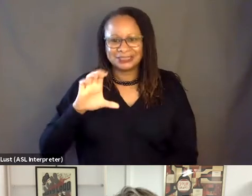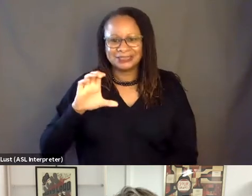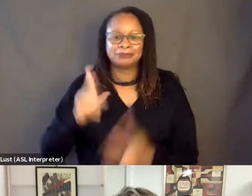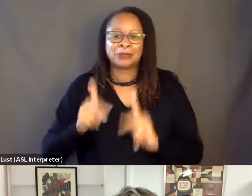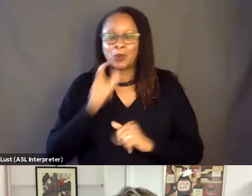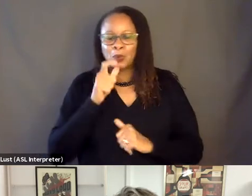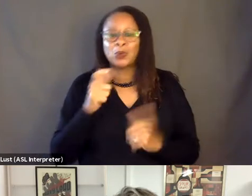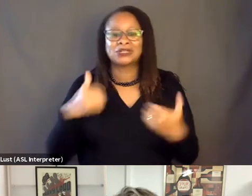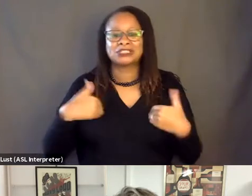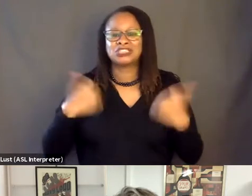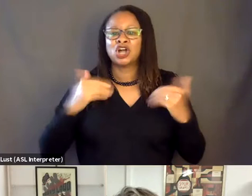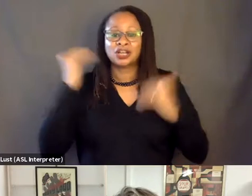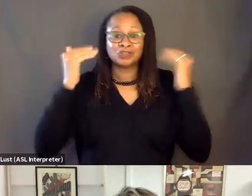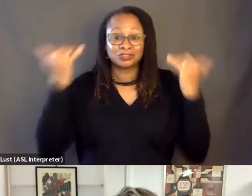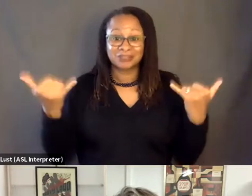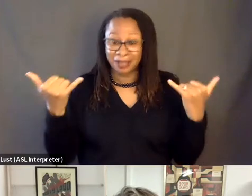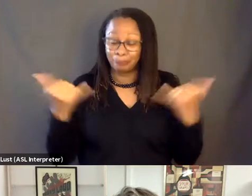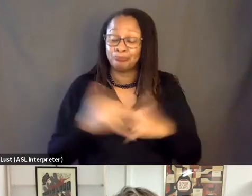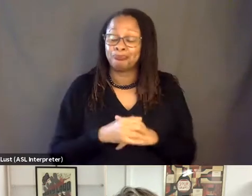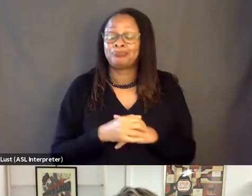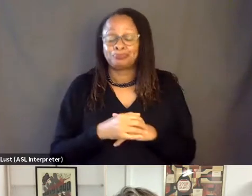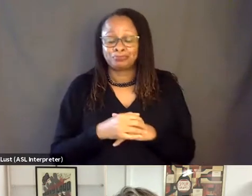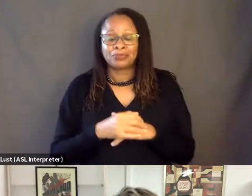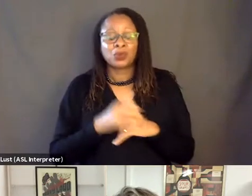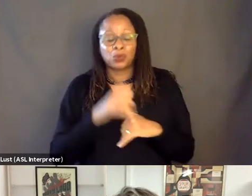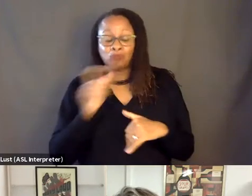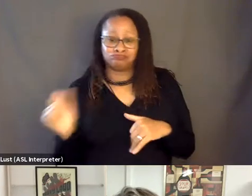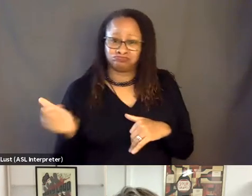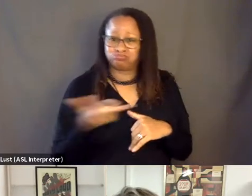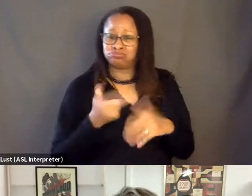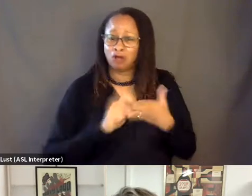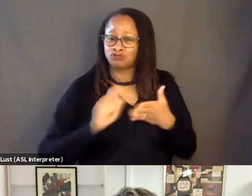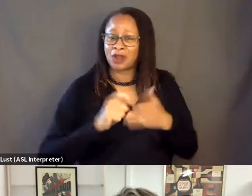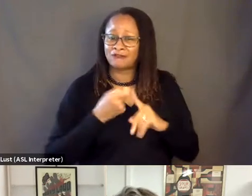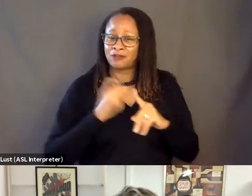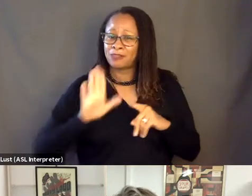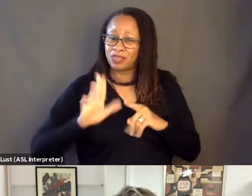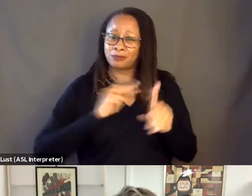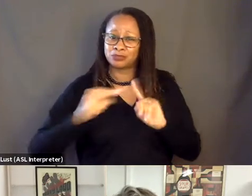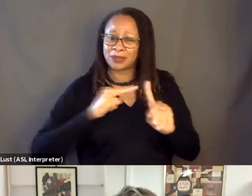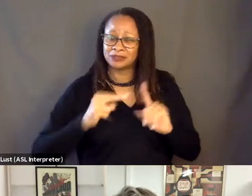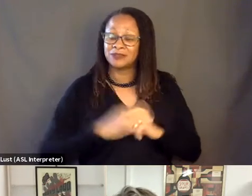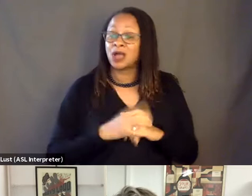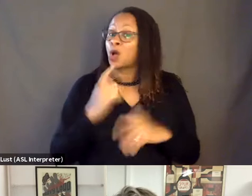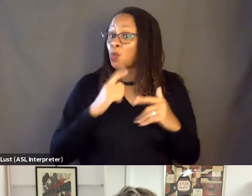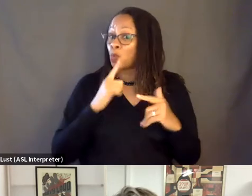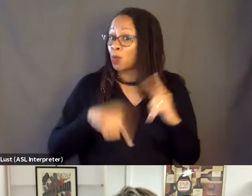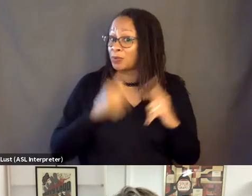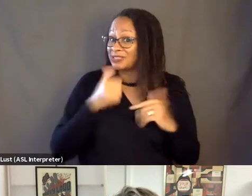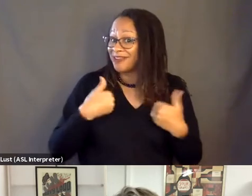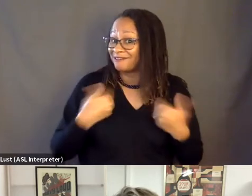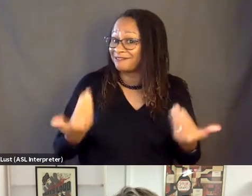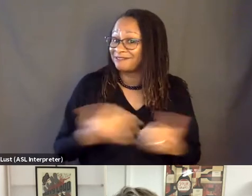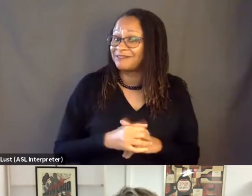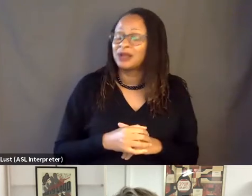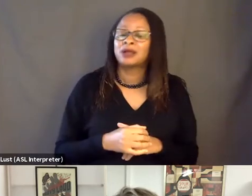were young adults or adults writing about autism from their perspective. What we didn't have